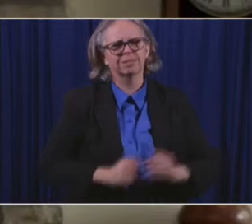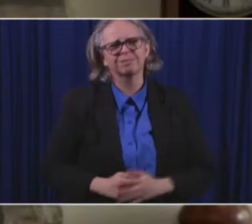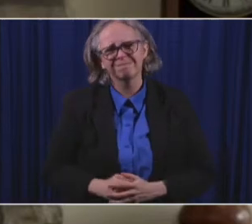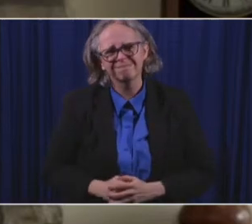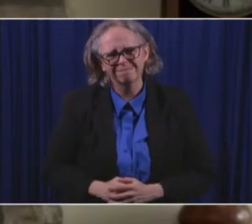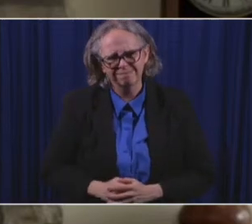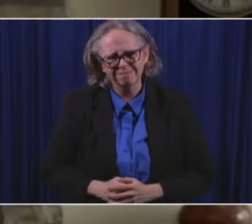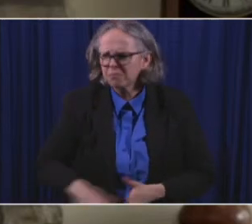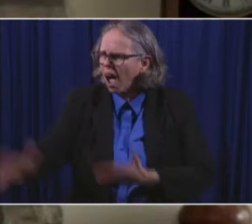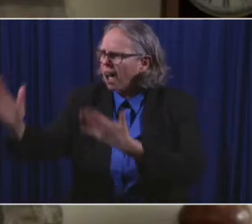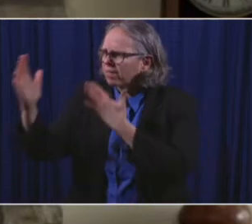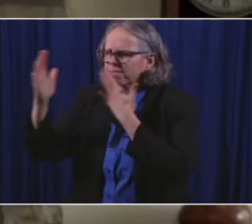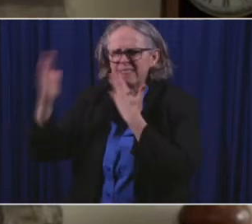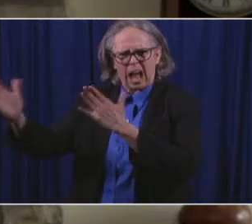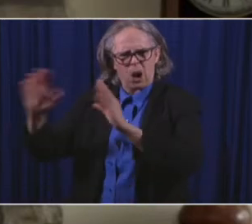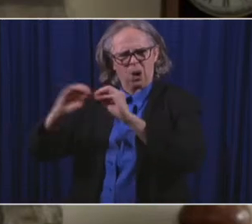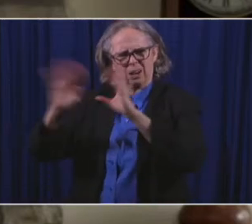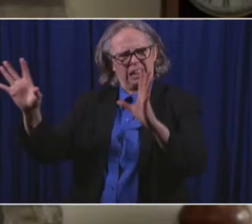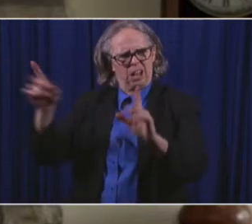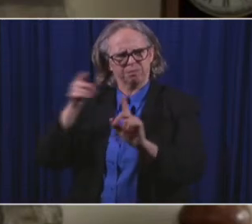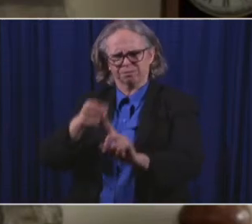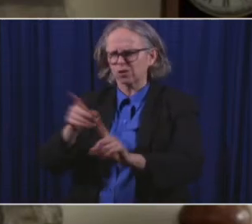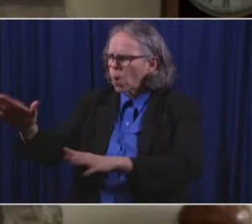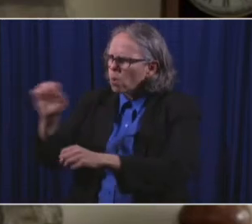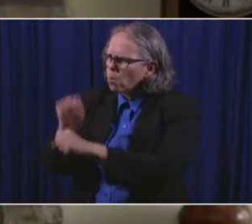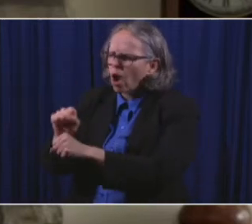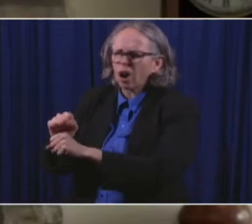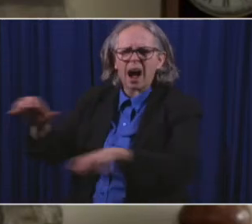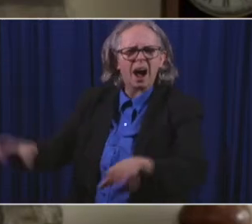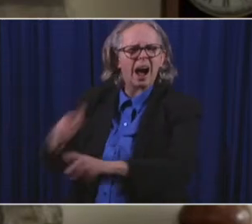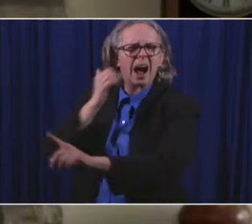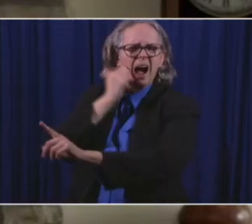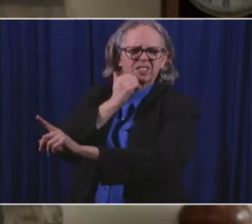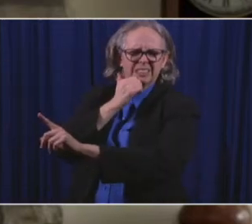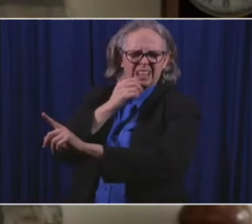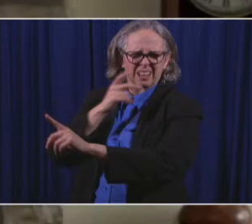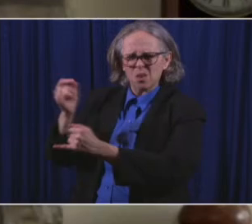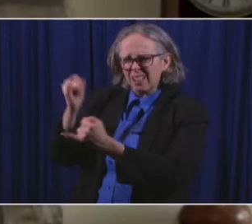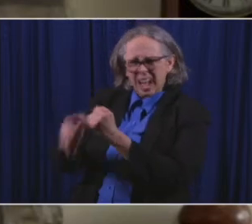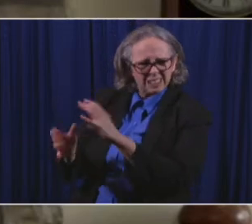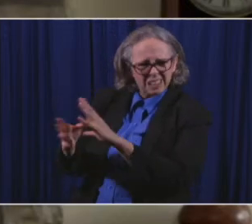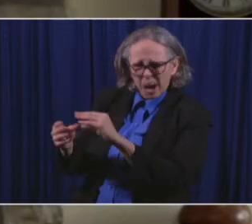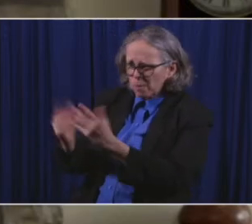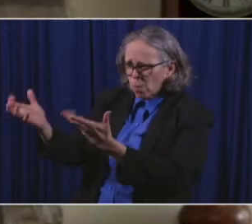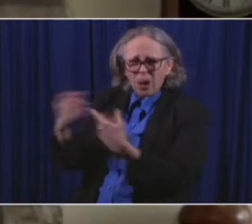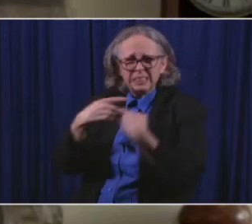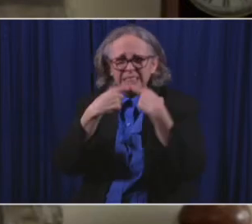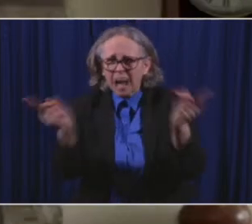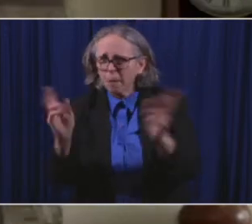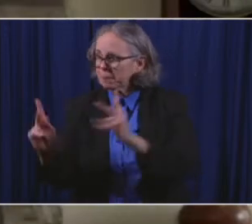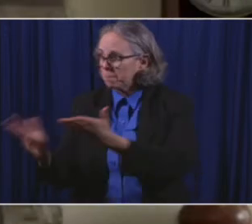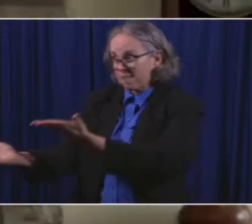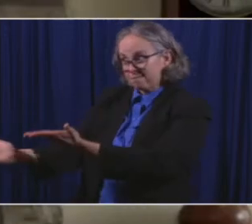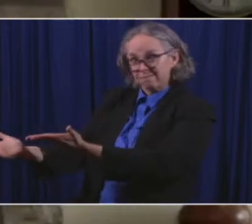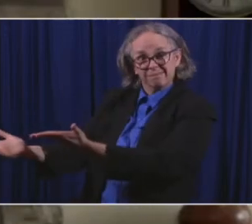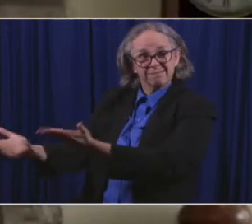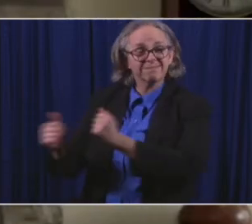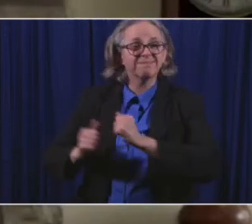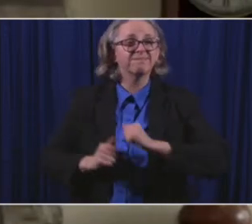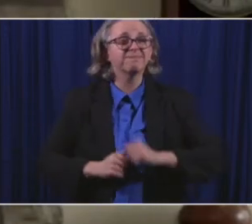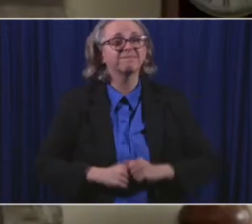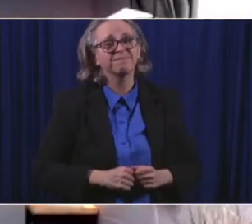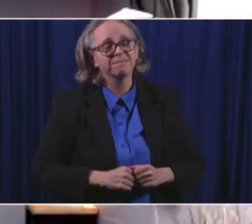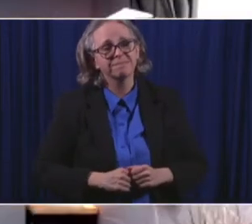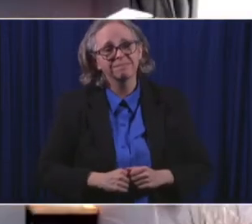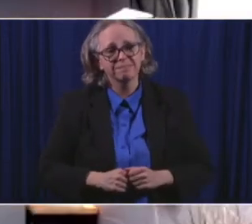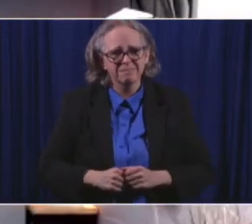day. And anything else you want to say to the people of Ohio? And we'll let you get back to work. We just